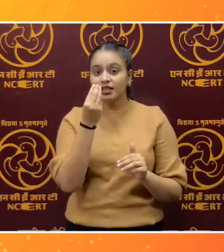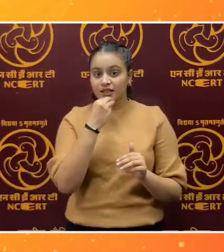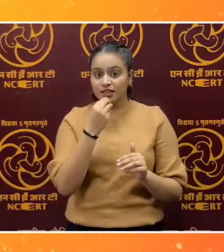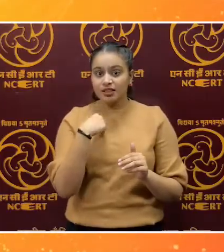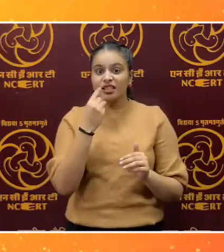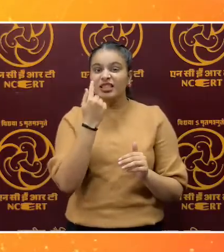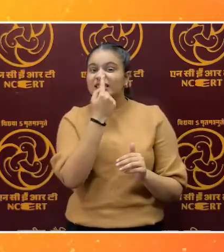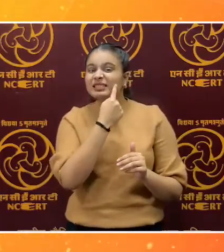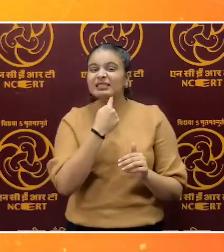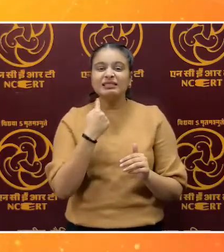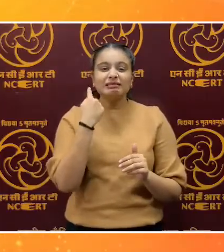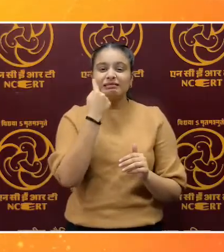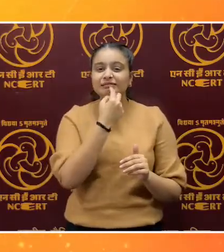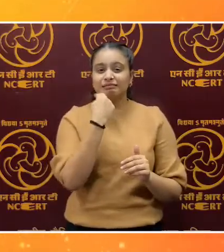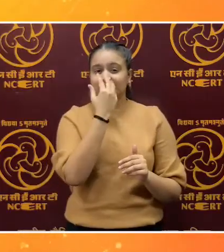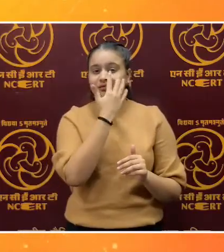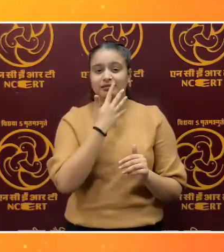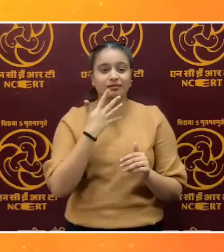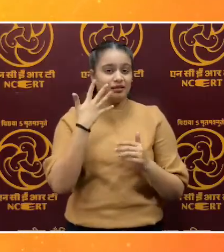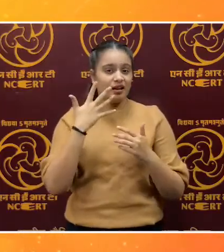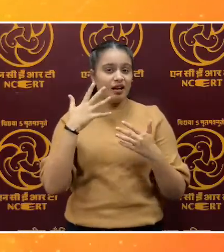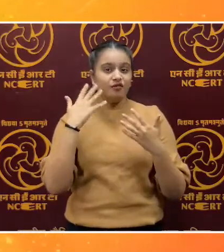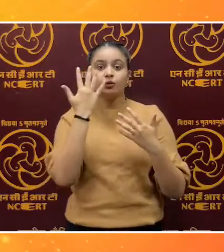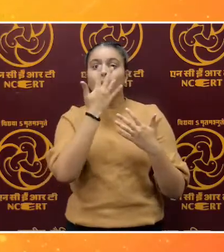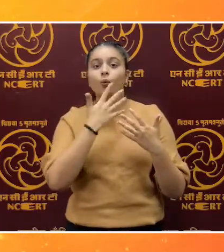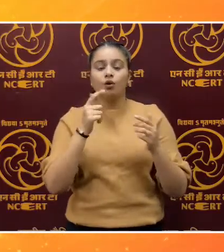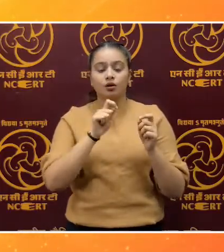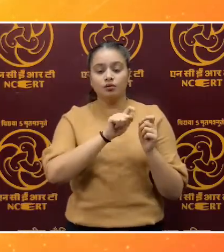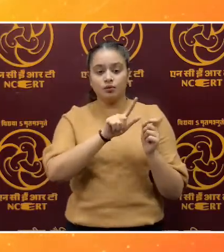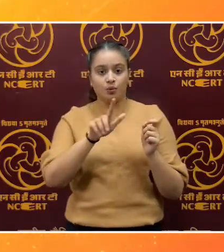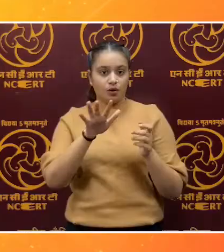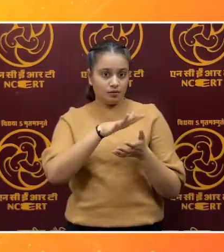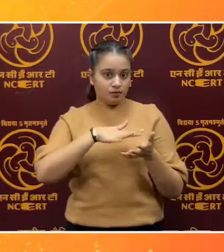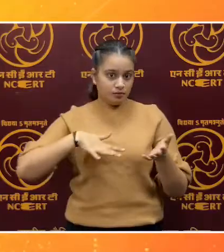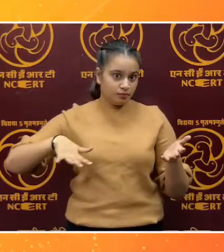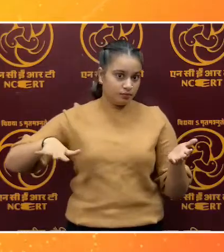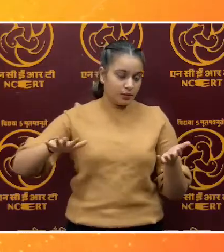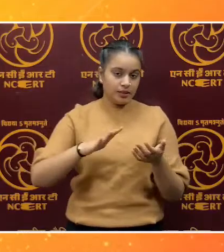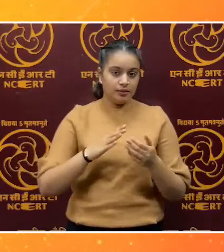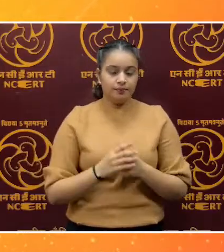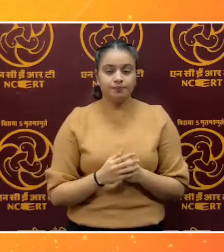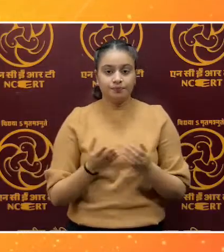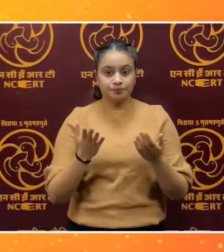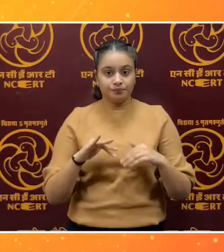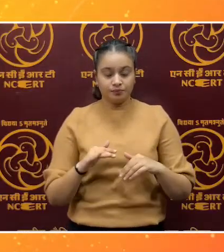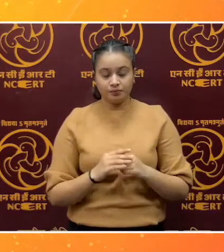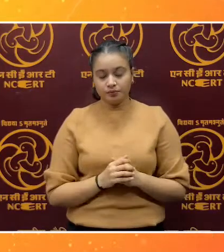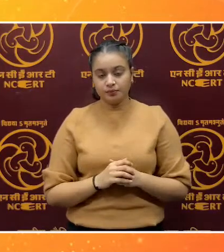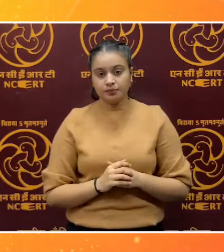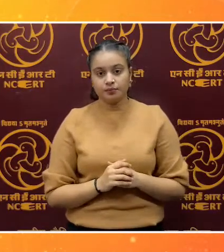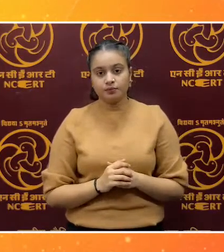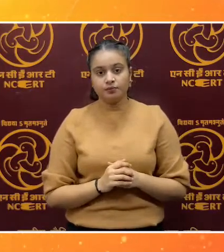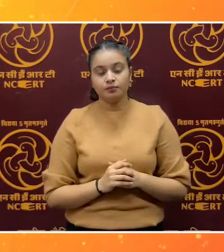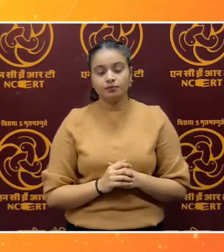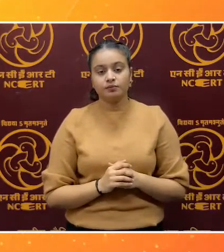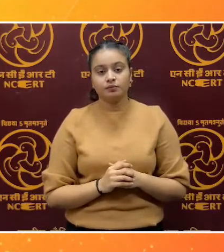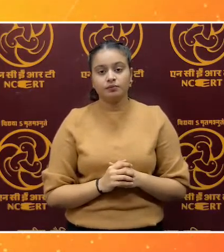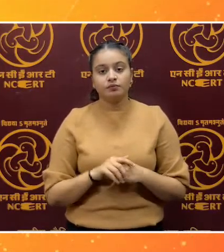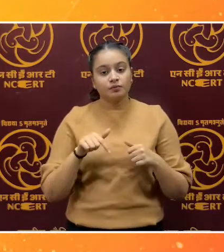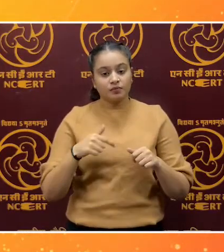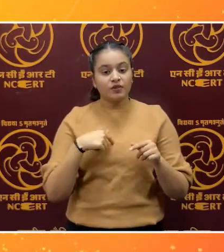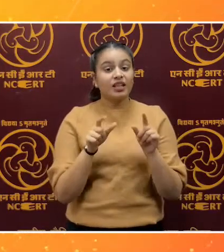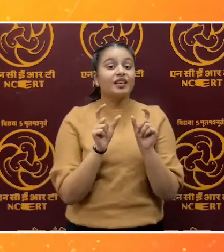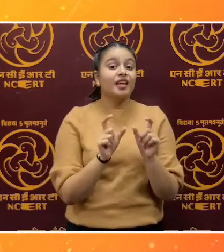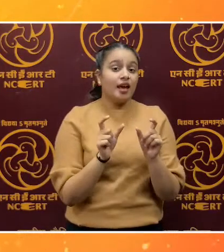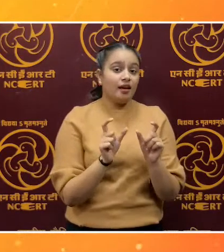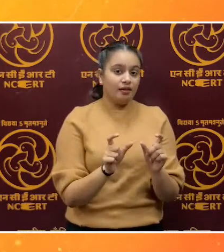the chocolate all over the face. Right. Yeah. So you could see chocolate all over his face. Look after. Look after is like we take care